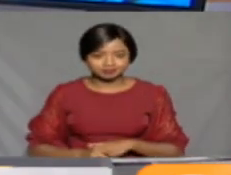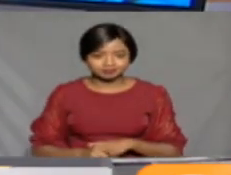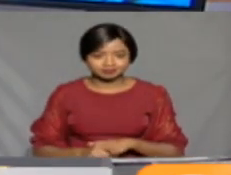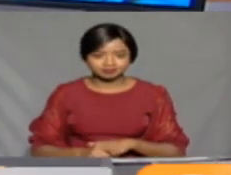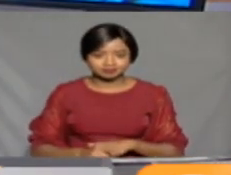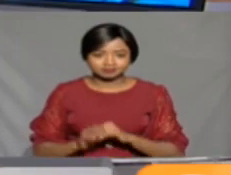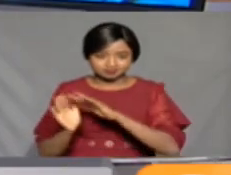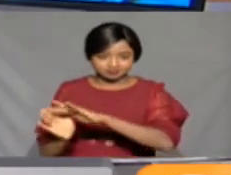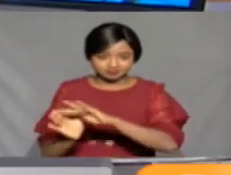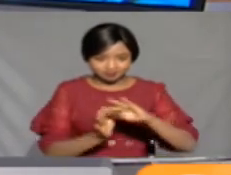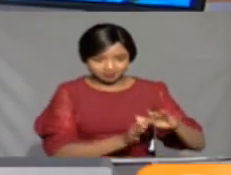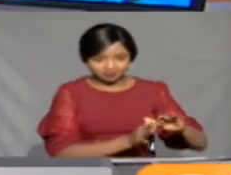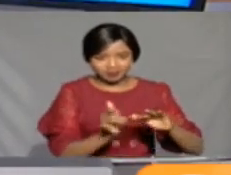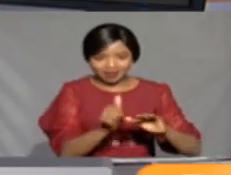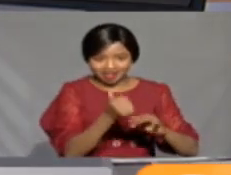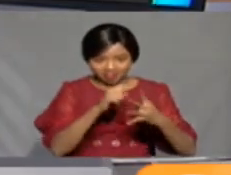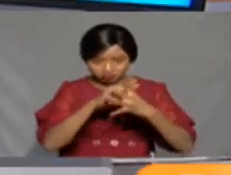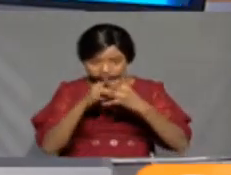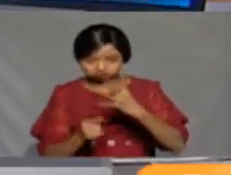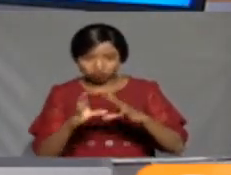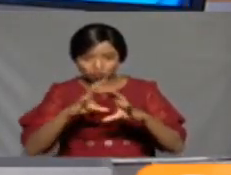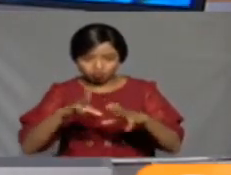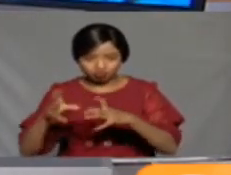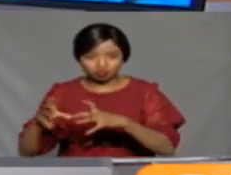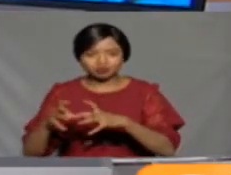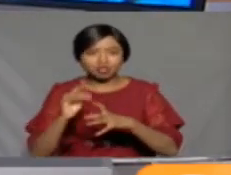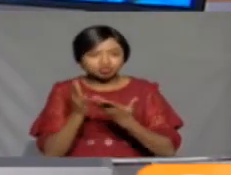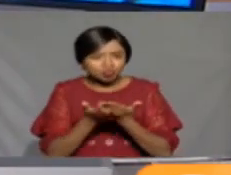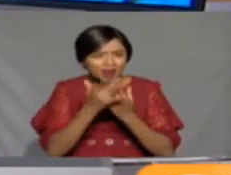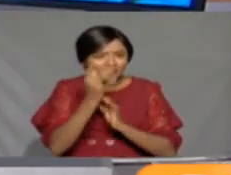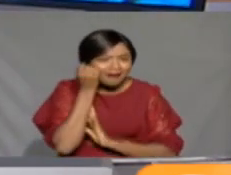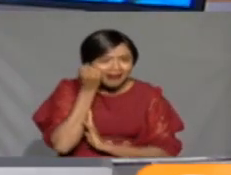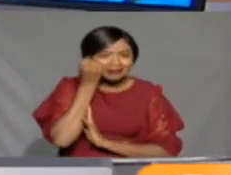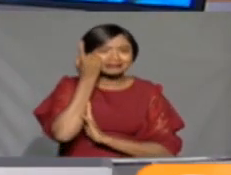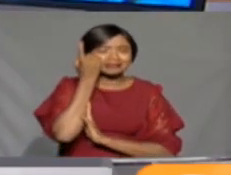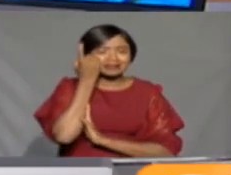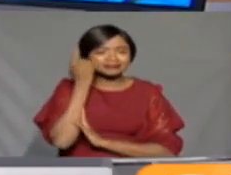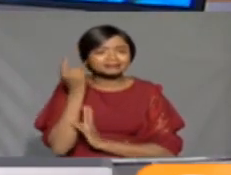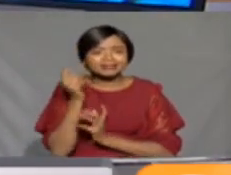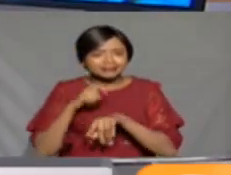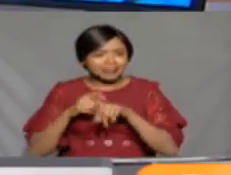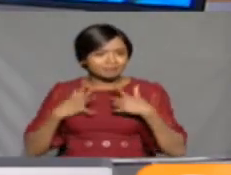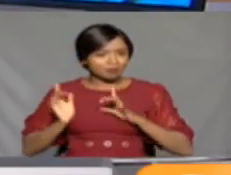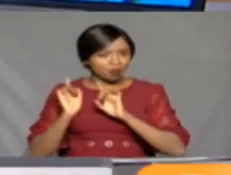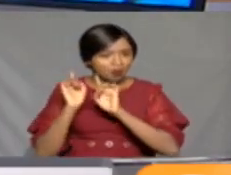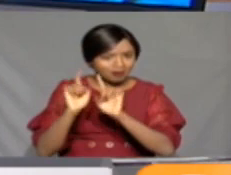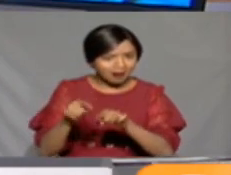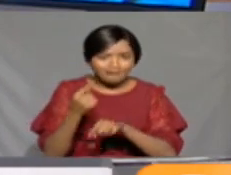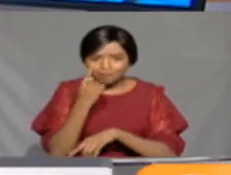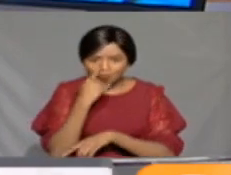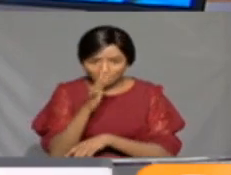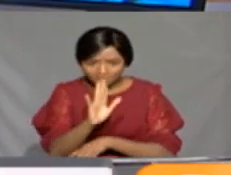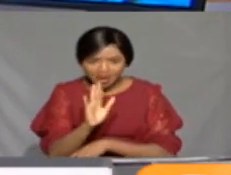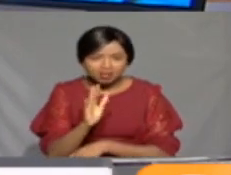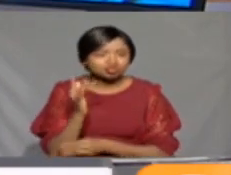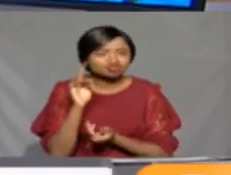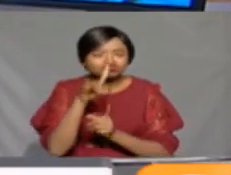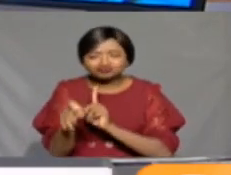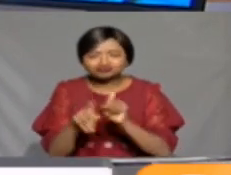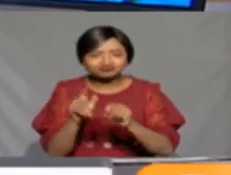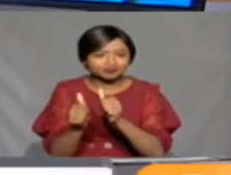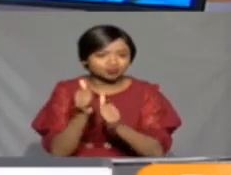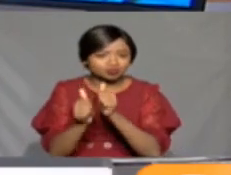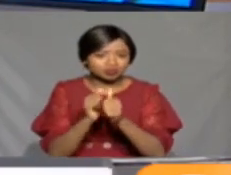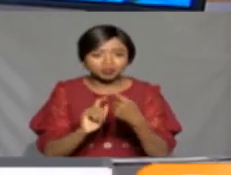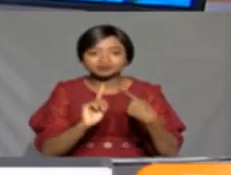first four. Let me take you through the other four. Again, this is giving you a better idea of what to expect when the enumerators visit your house from next week, Saturday. In terms